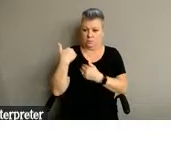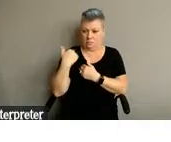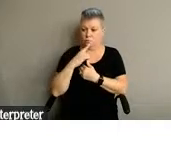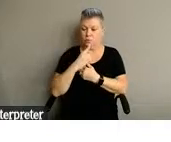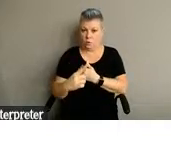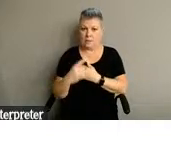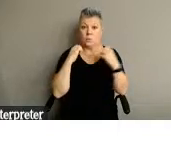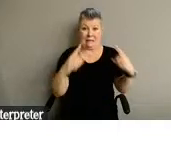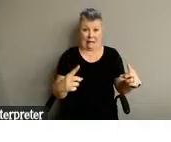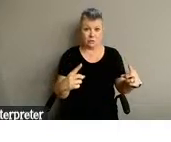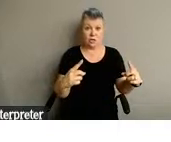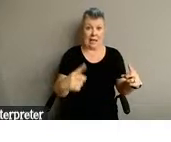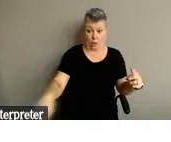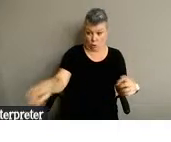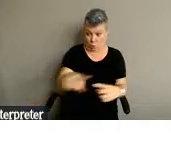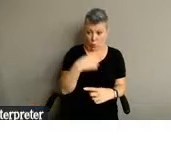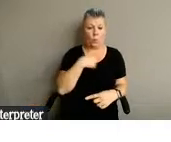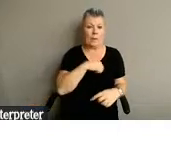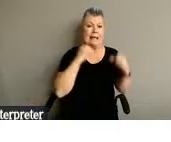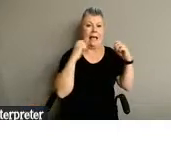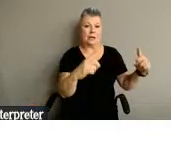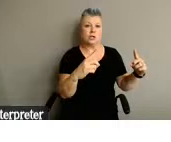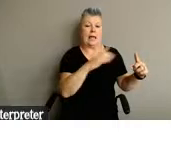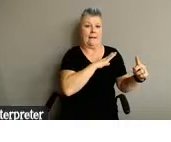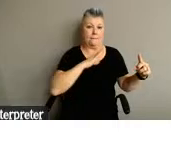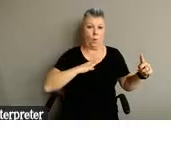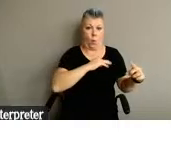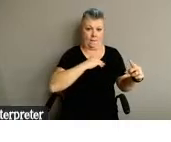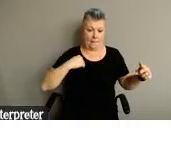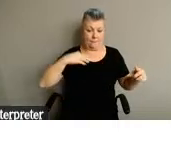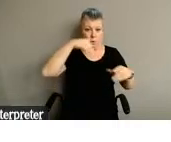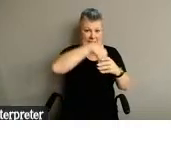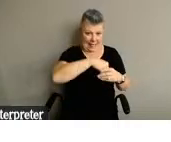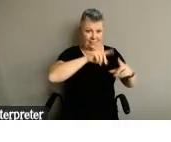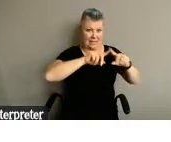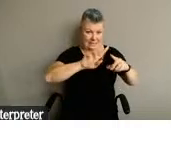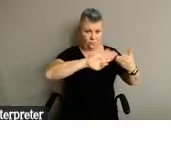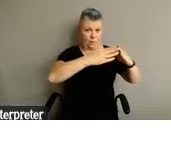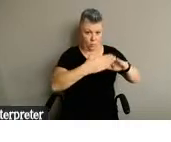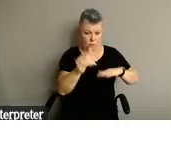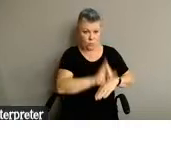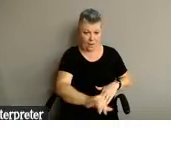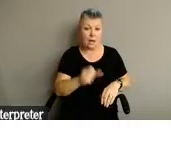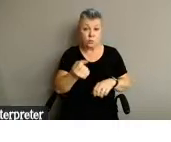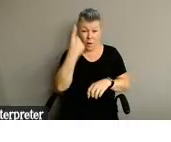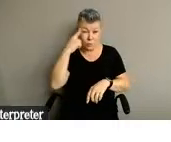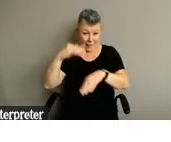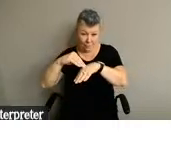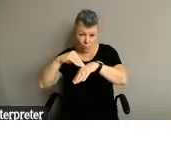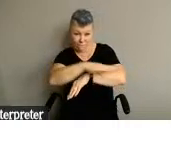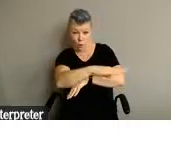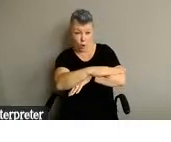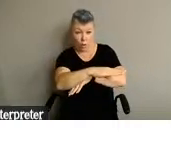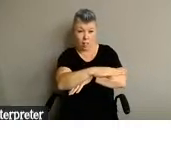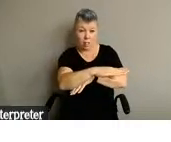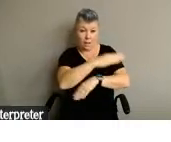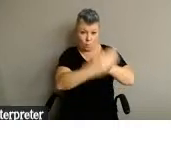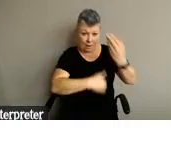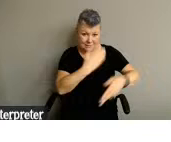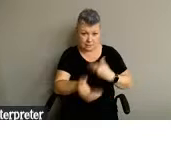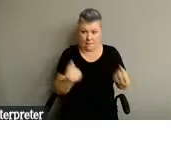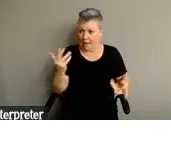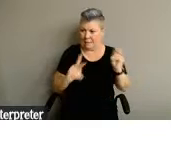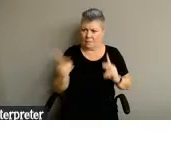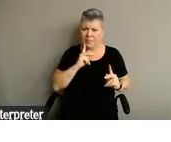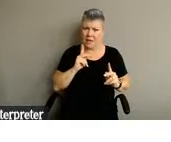you, that we educate board members in our communities to understand the referral process, because many people often think that you can